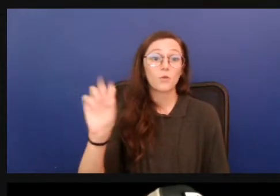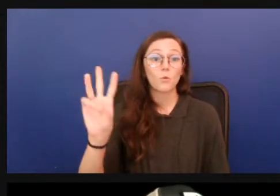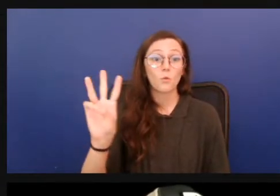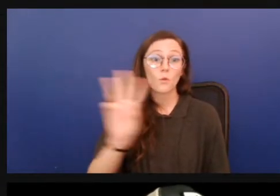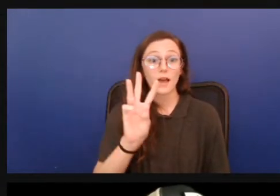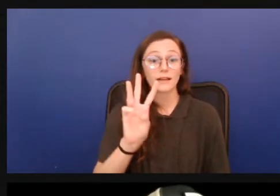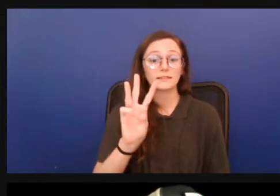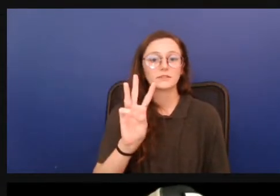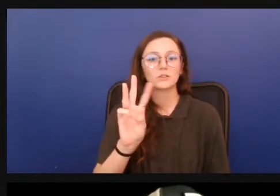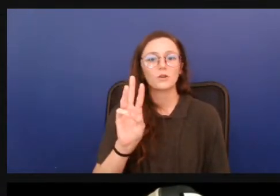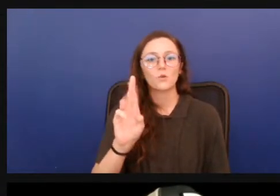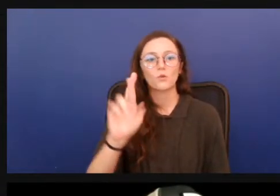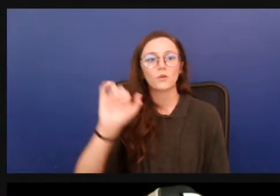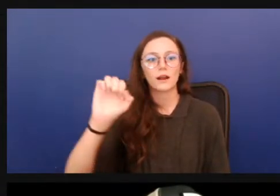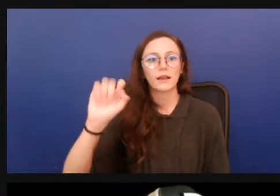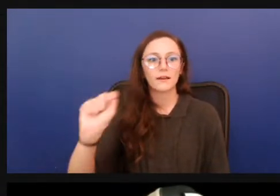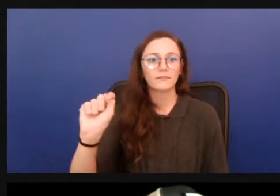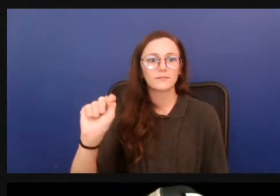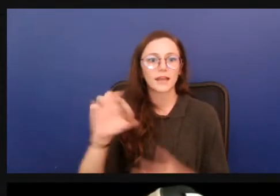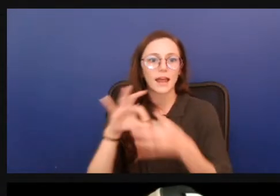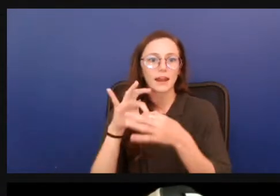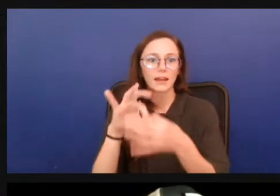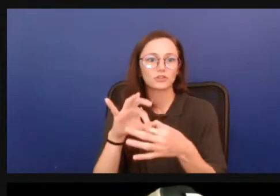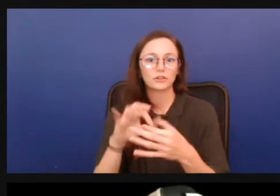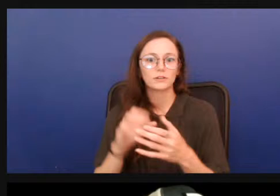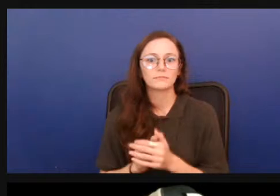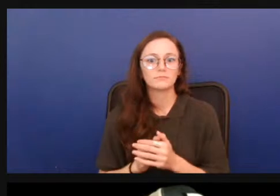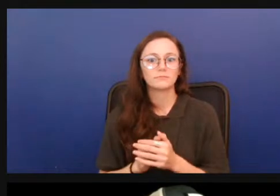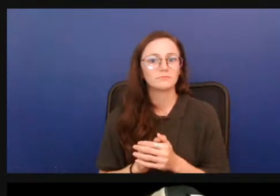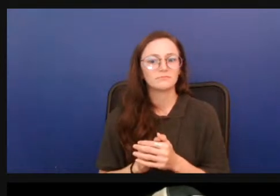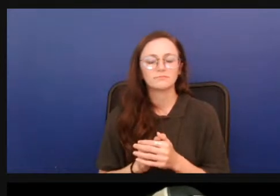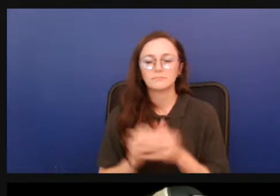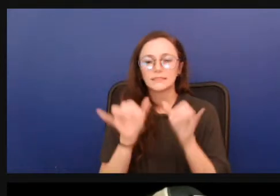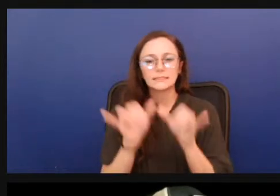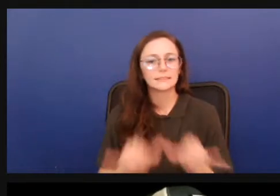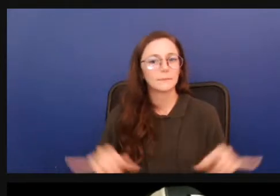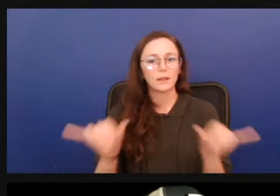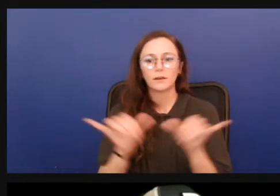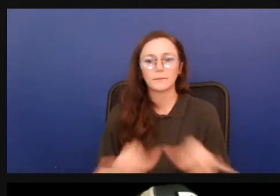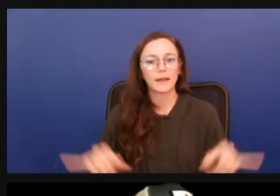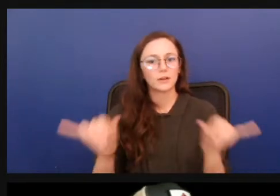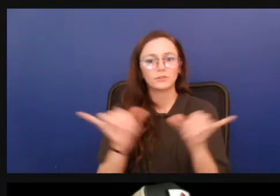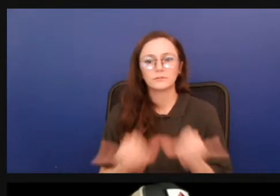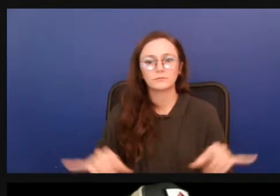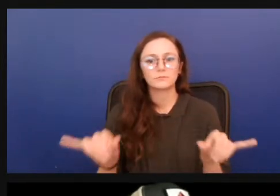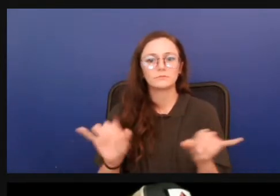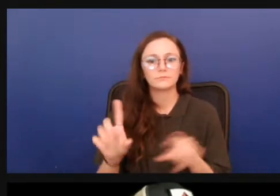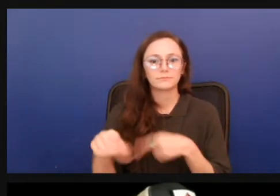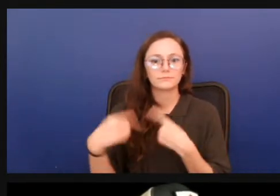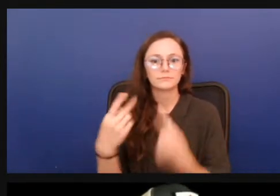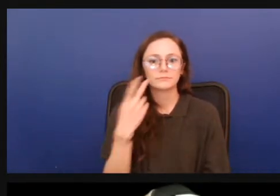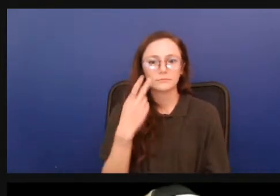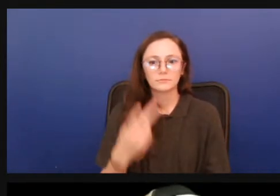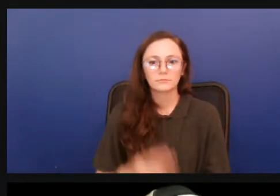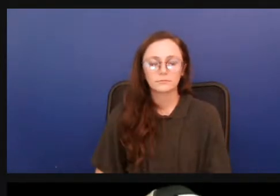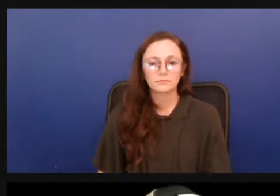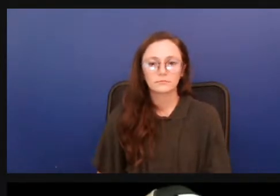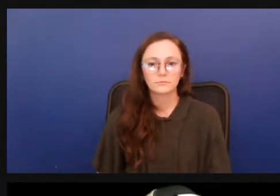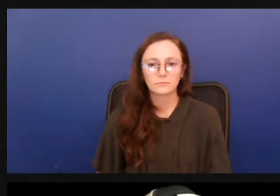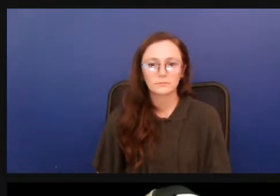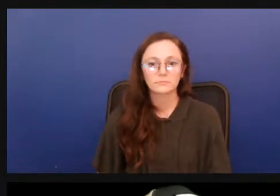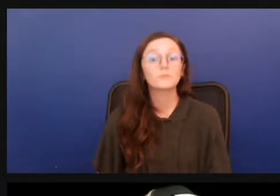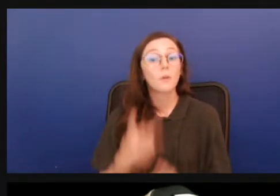pattern as we talked about in our summary there. At present, they're both deflating here. So maybe you can tell it's going slightly